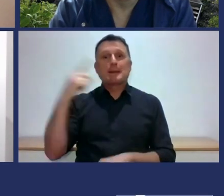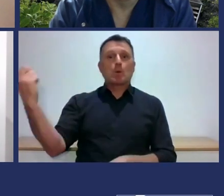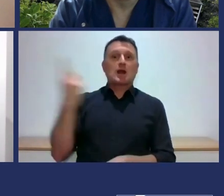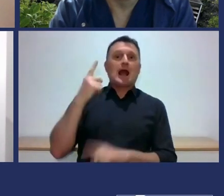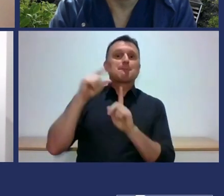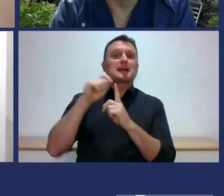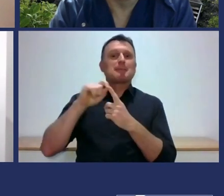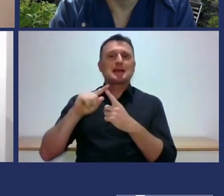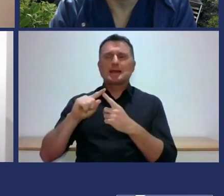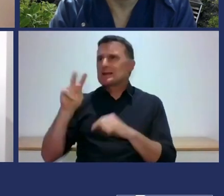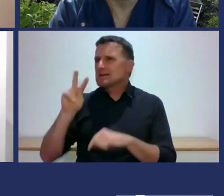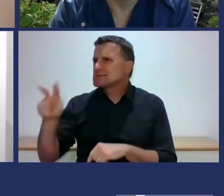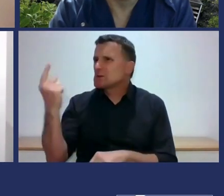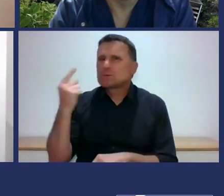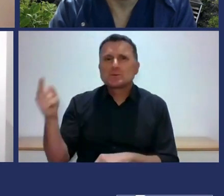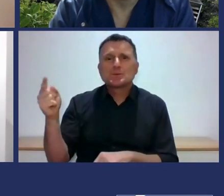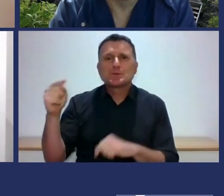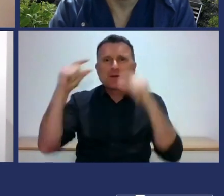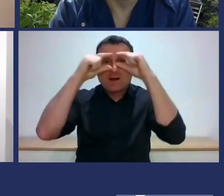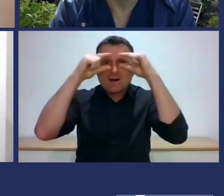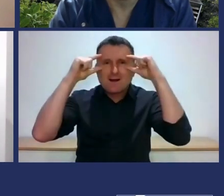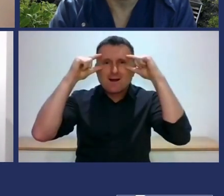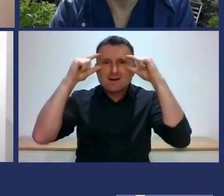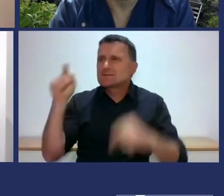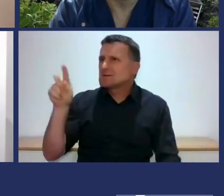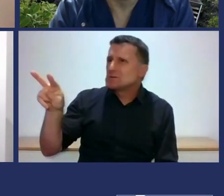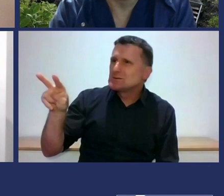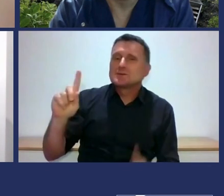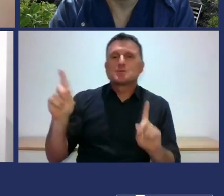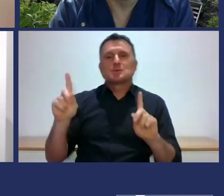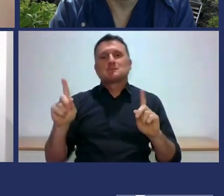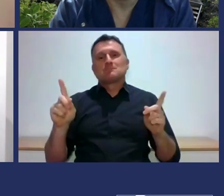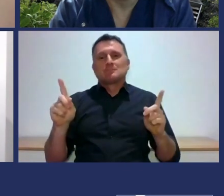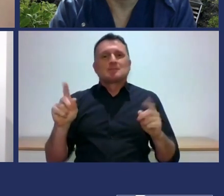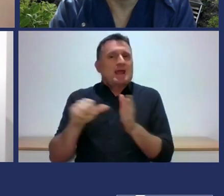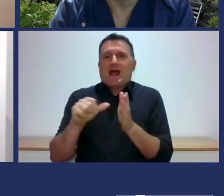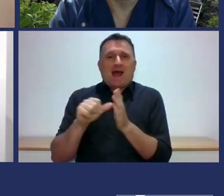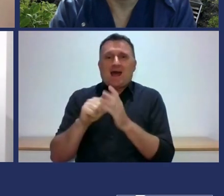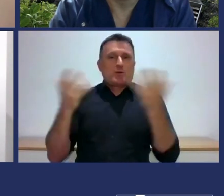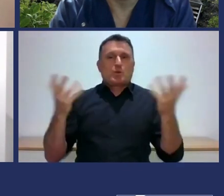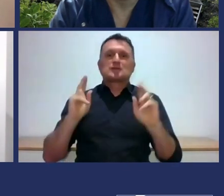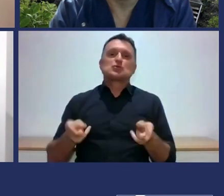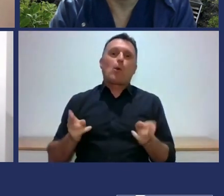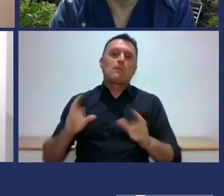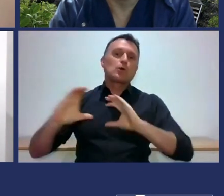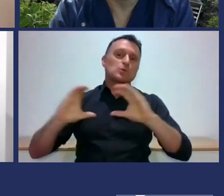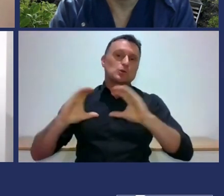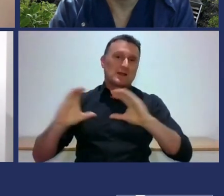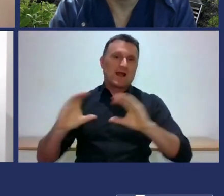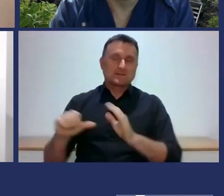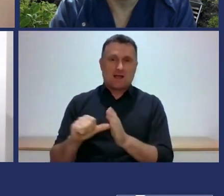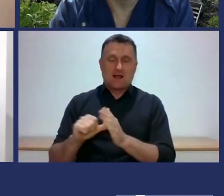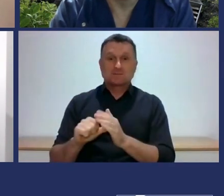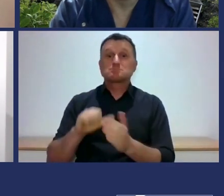seeing is a pregnant mum who's got COVID is just like a little bit of somebody's eyes. So, I mean, that does, thank you, Kara, that does really put